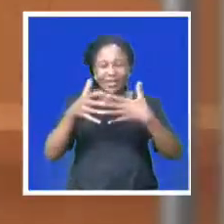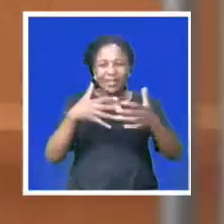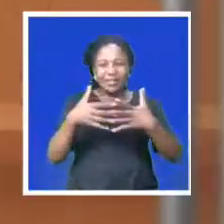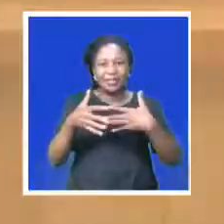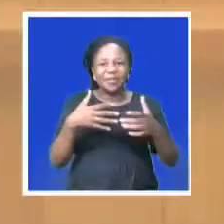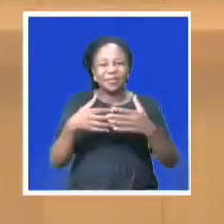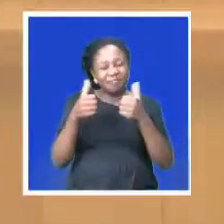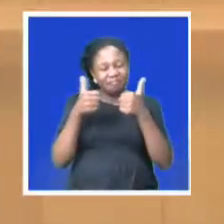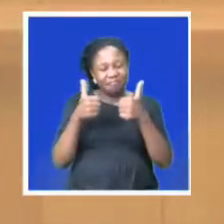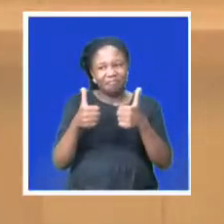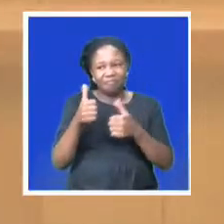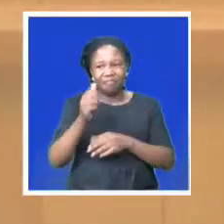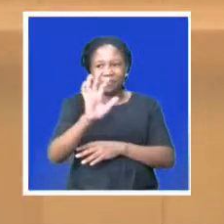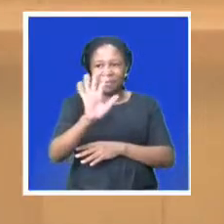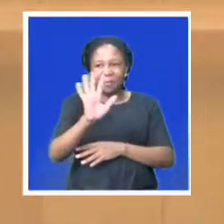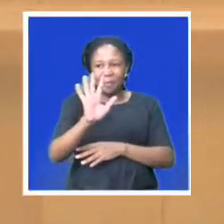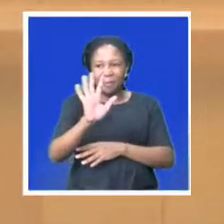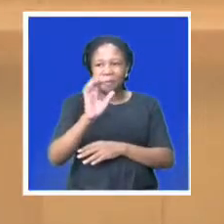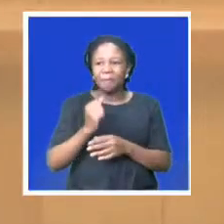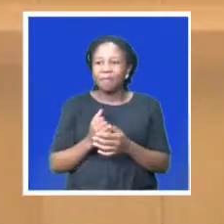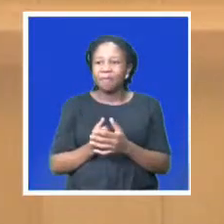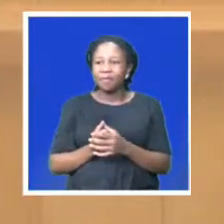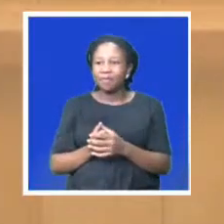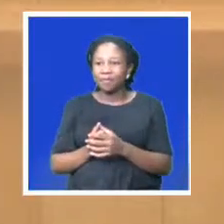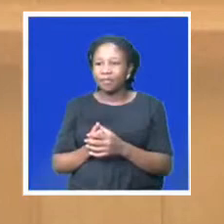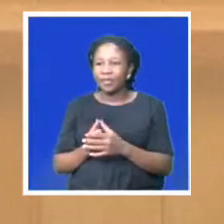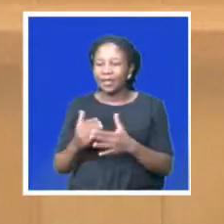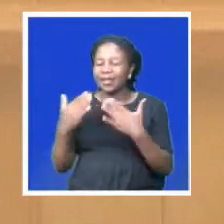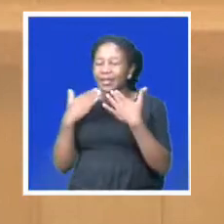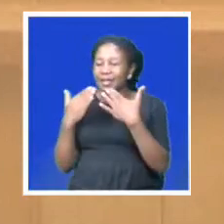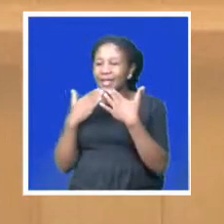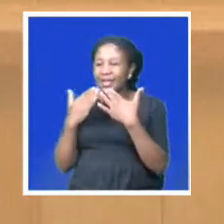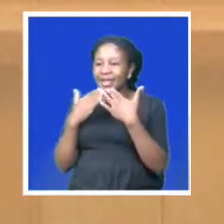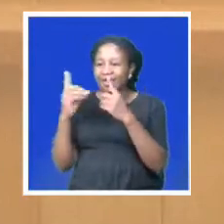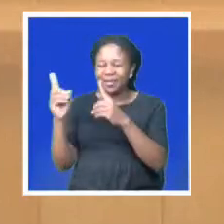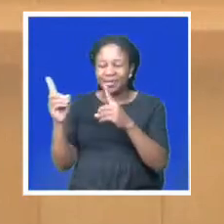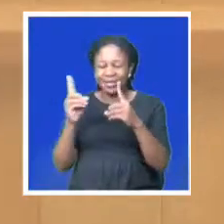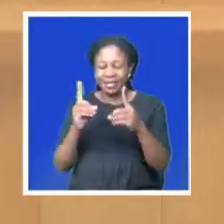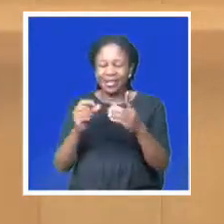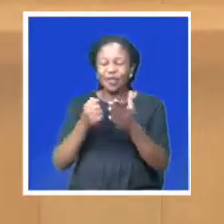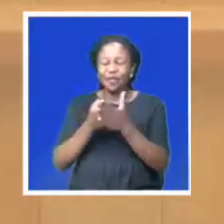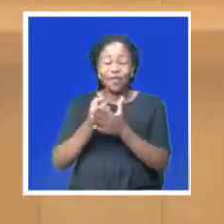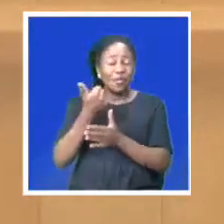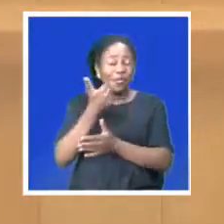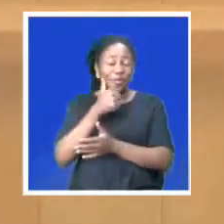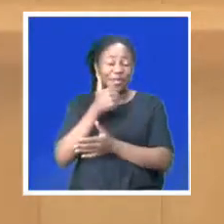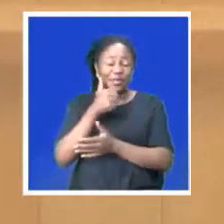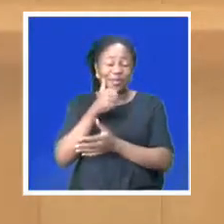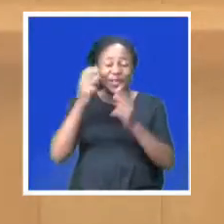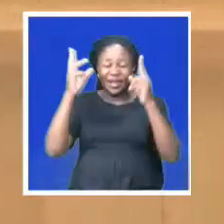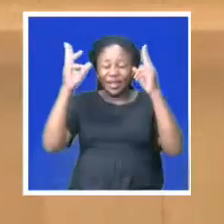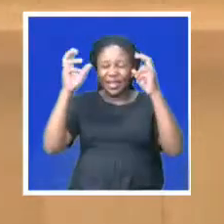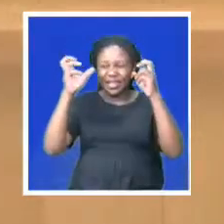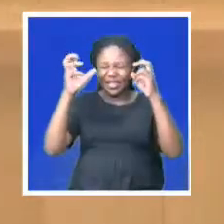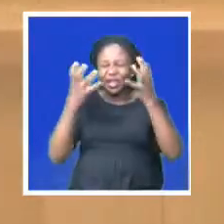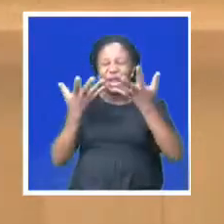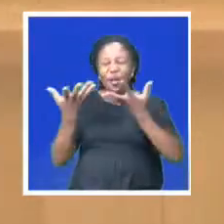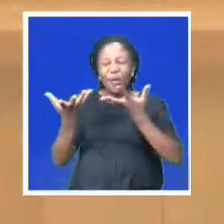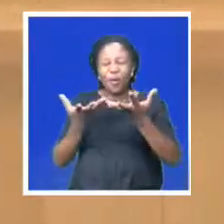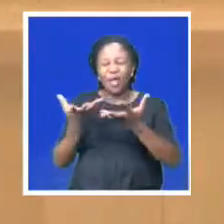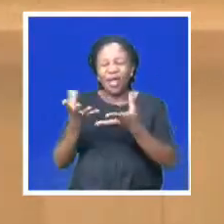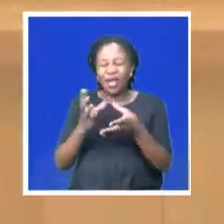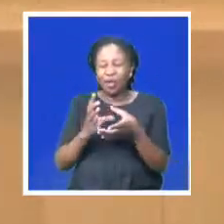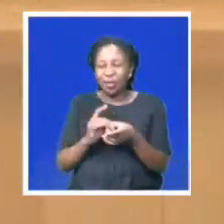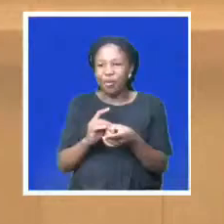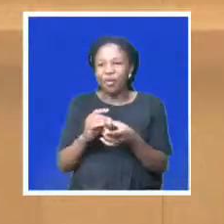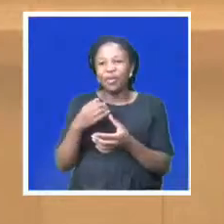Bye. Thank you so much, Teacher Tsepsile, for your beautiful lesson on where your home is and the 5 senses. We're hoping the grade 1s